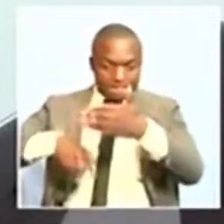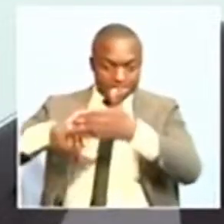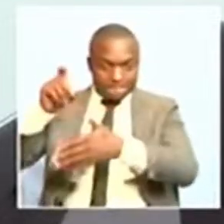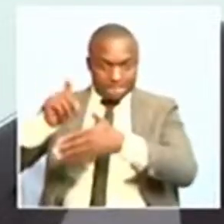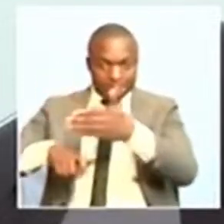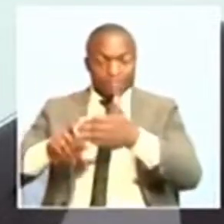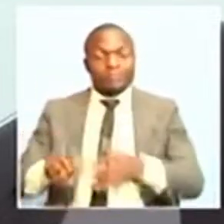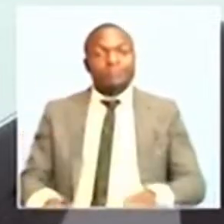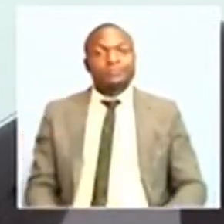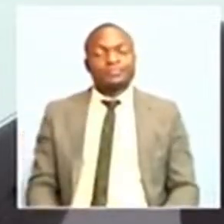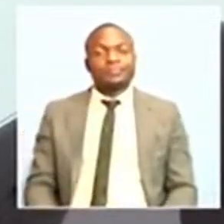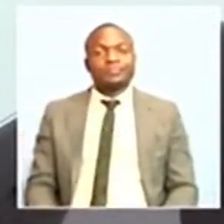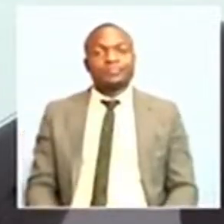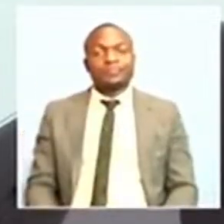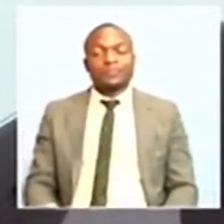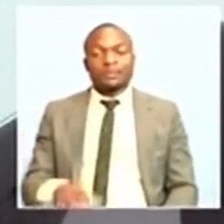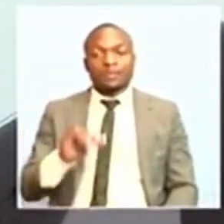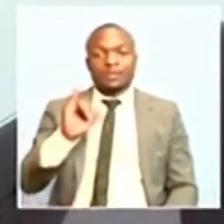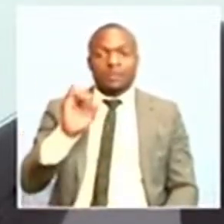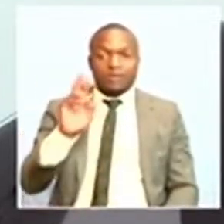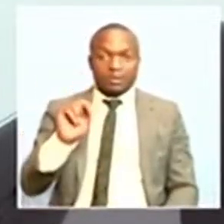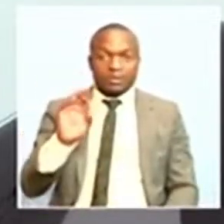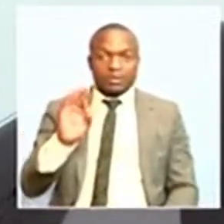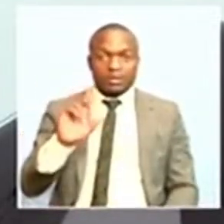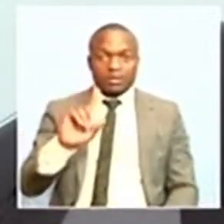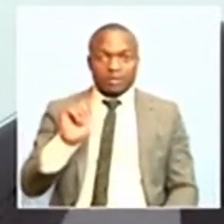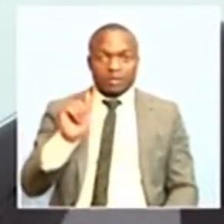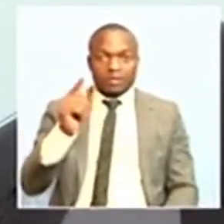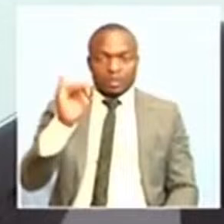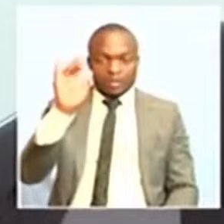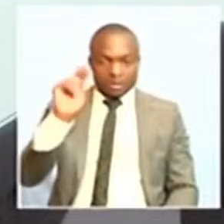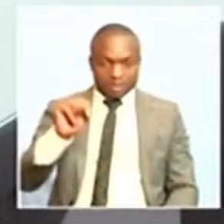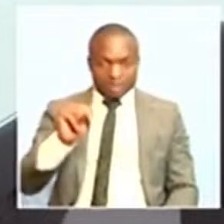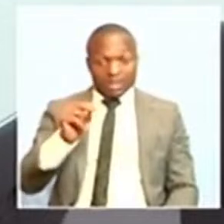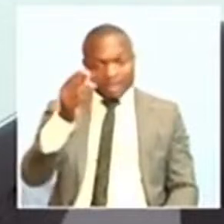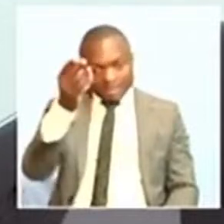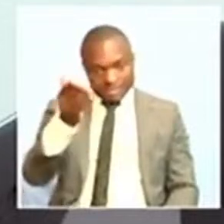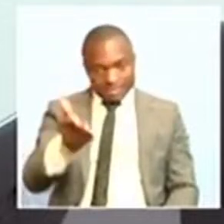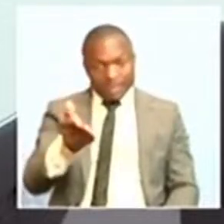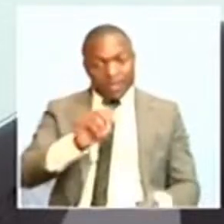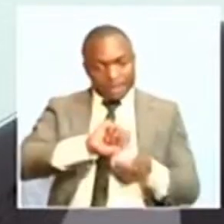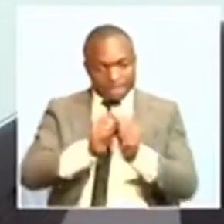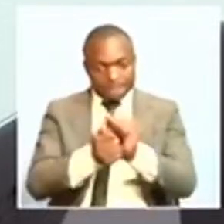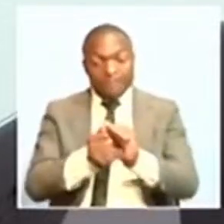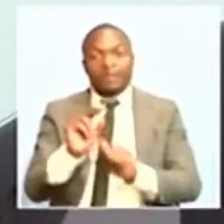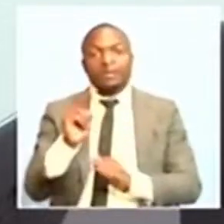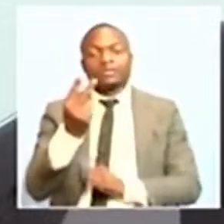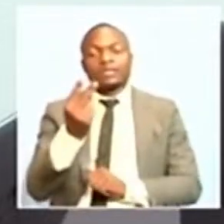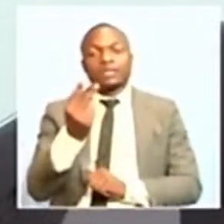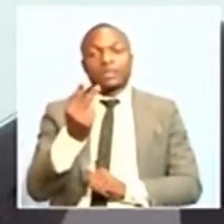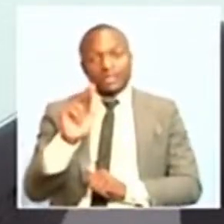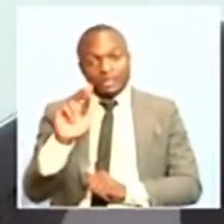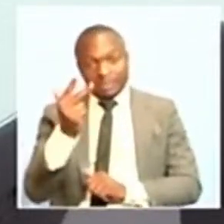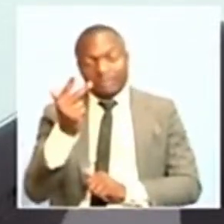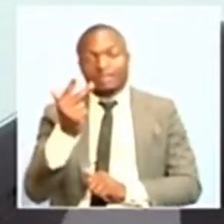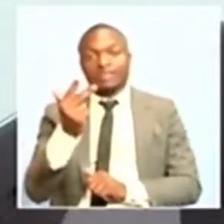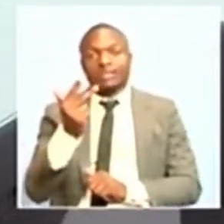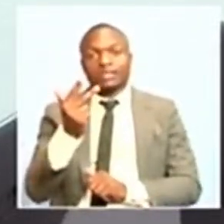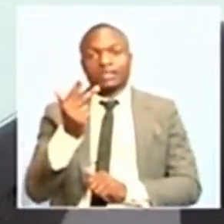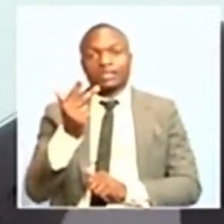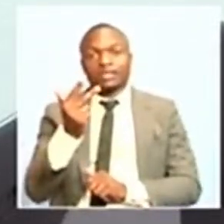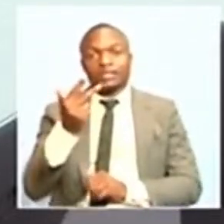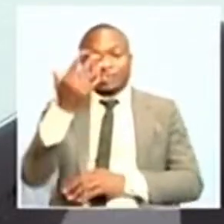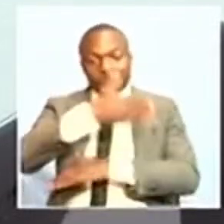face of inflation, and it's therefore also amending the second and third schedules of the Customs and